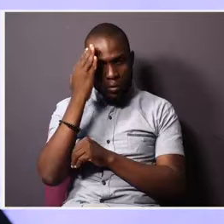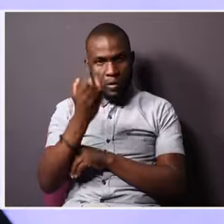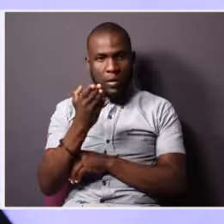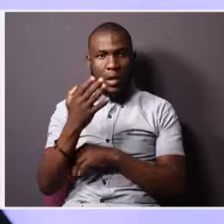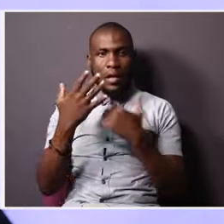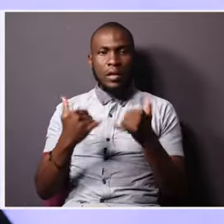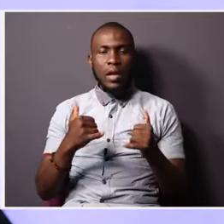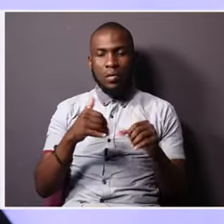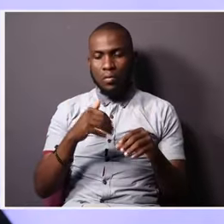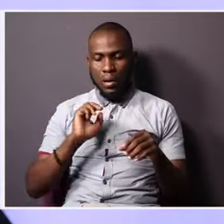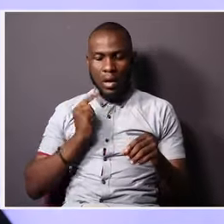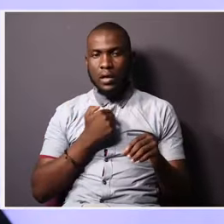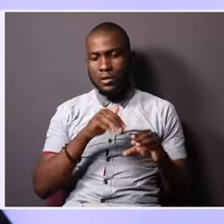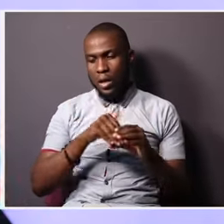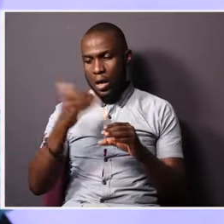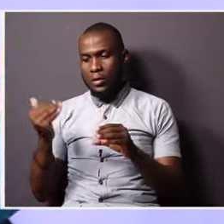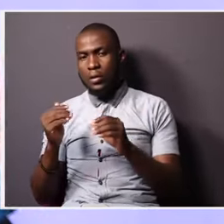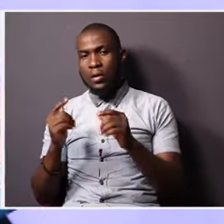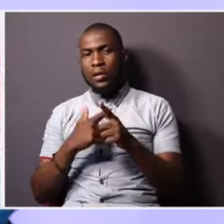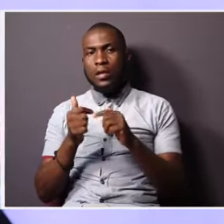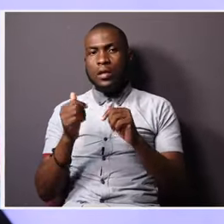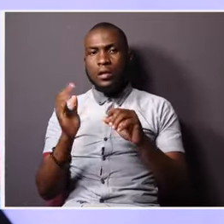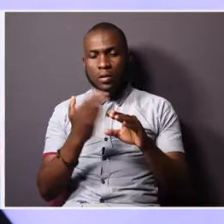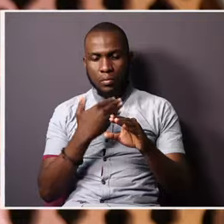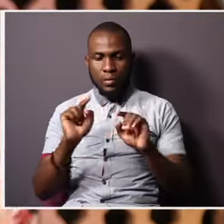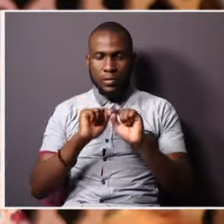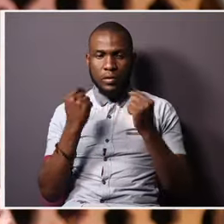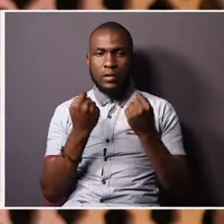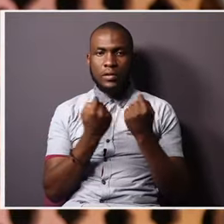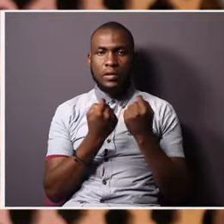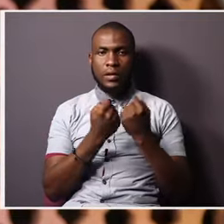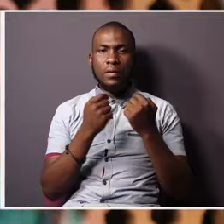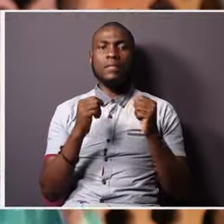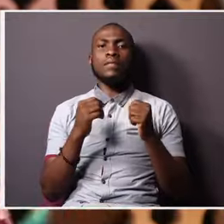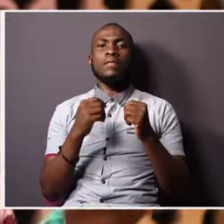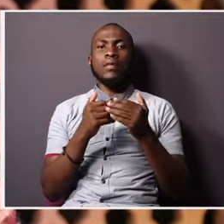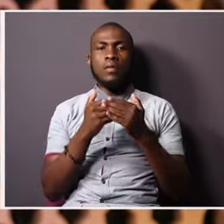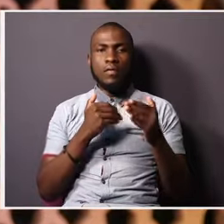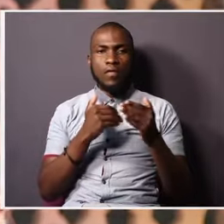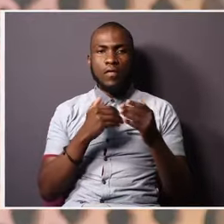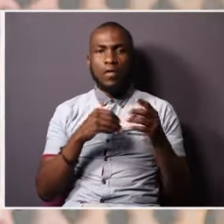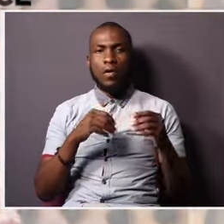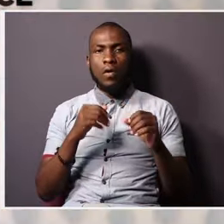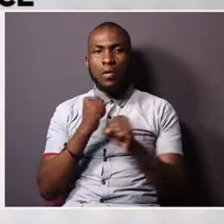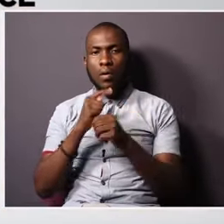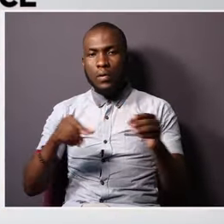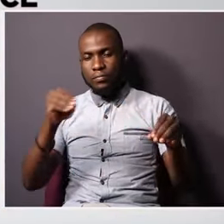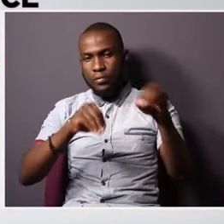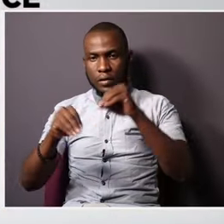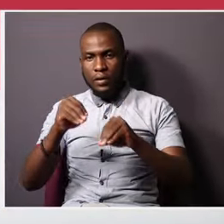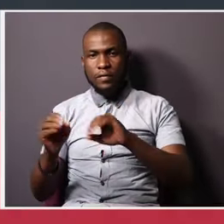now, Reverend Kwame and I will step out and the worship team will come back to take us into a moment before we get to giving.